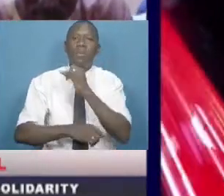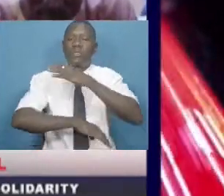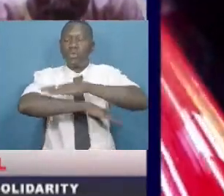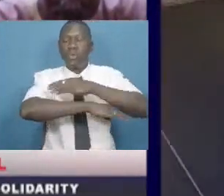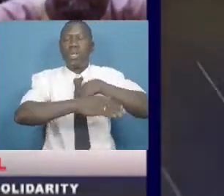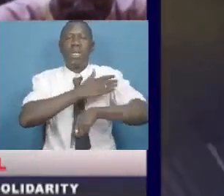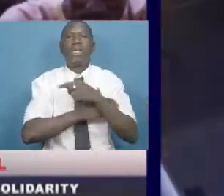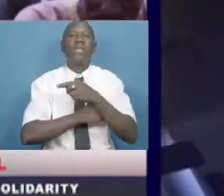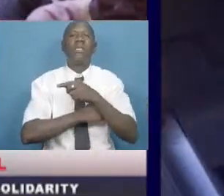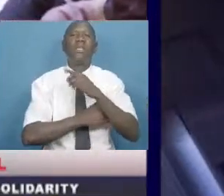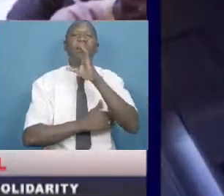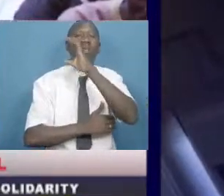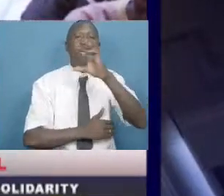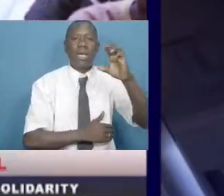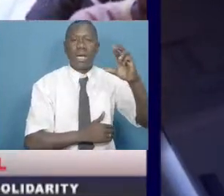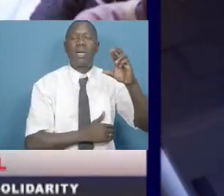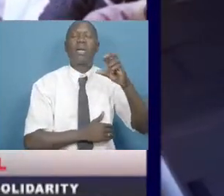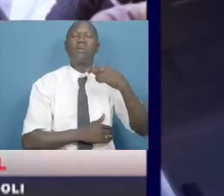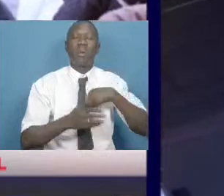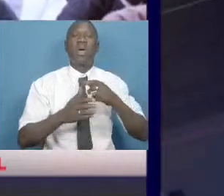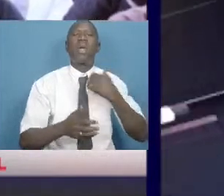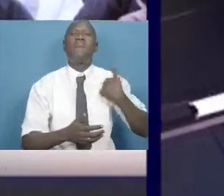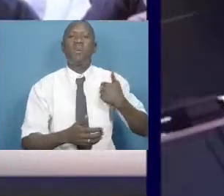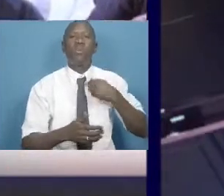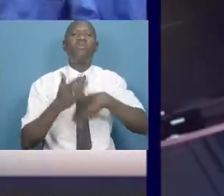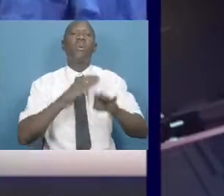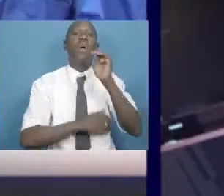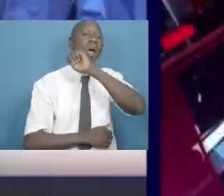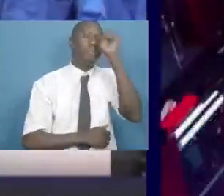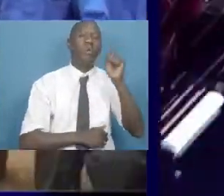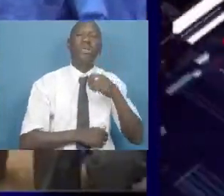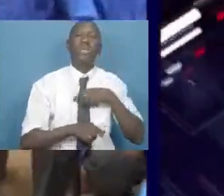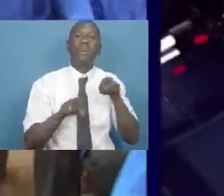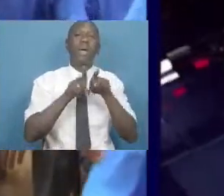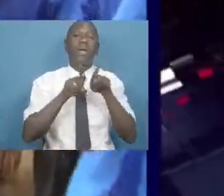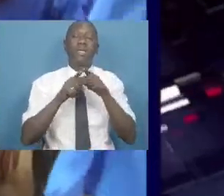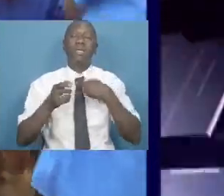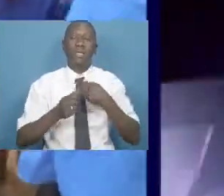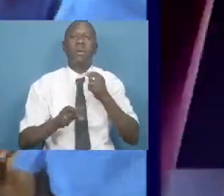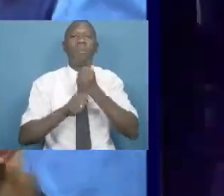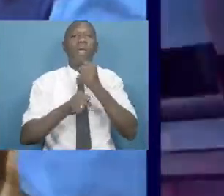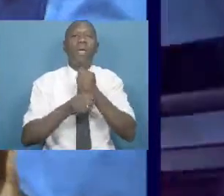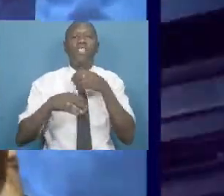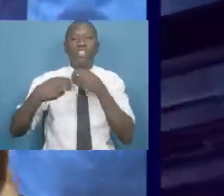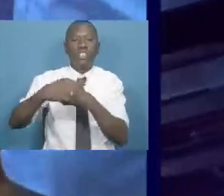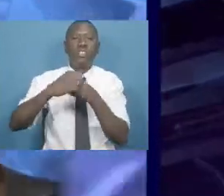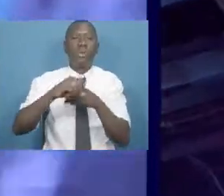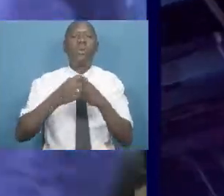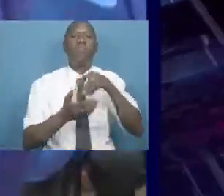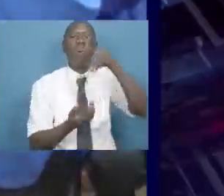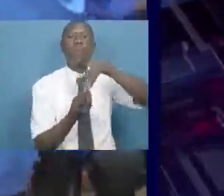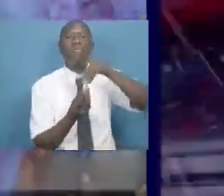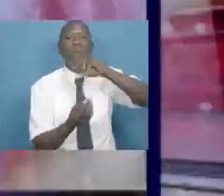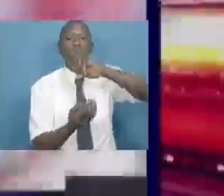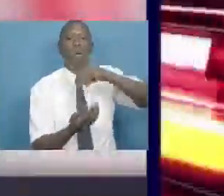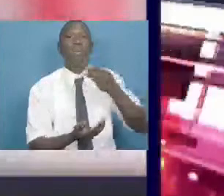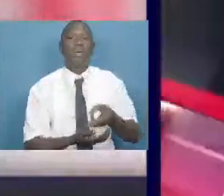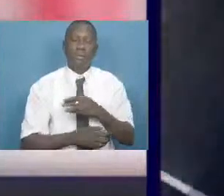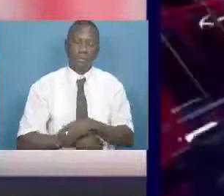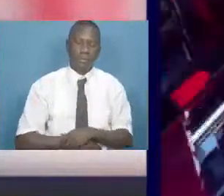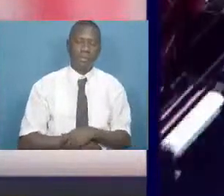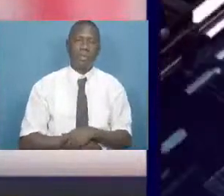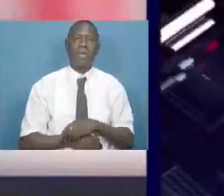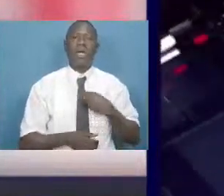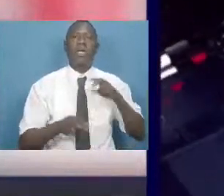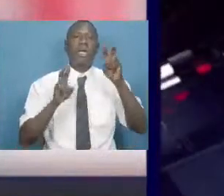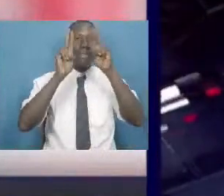by natives abroad and partners is propagating Islam and the teachings of the Prophet Muhammad, peace be upon him.